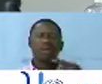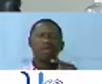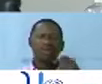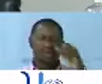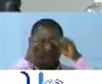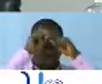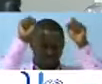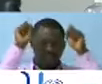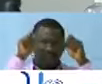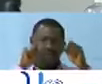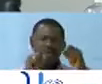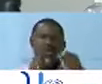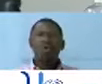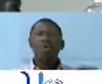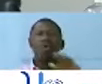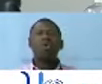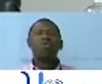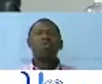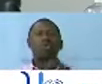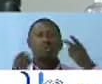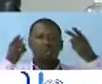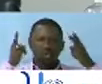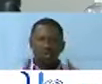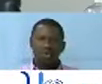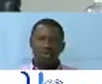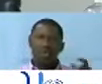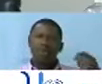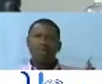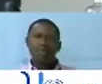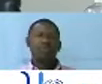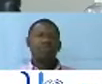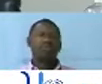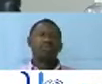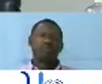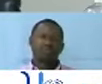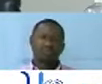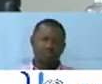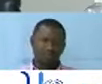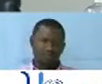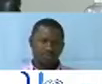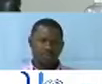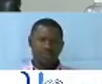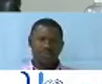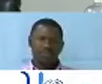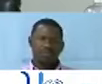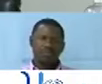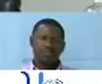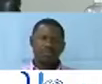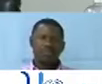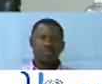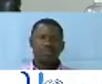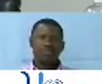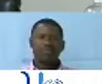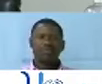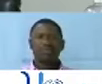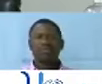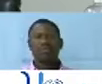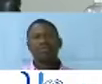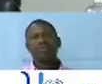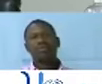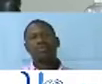lawyers? Da ding ñu mëna wax ci misal daal mi riyo pal yo xamne nguur gi ñu ko doon jël di ko jëmalé ci kaw lawyer yi.